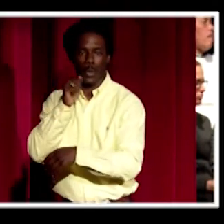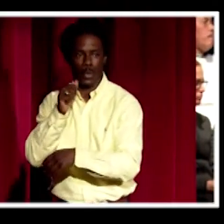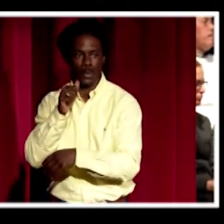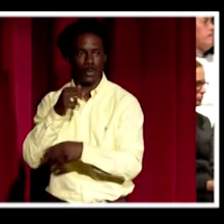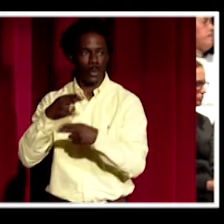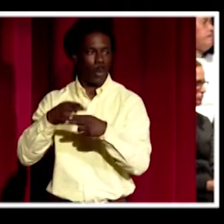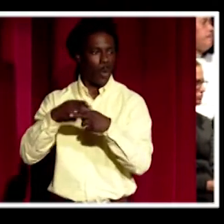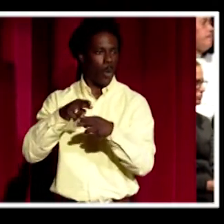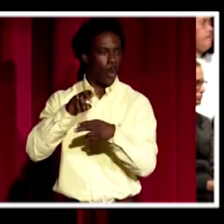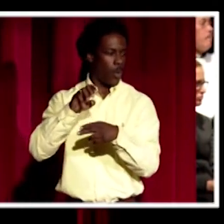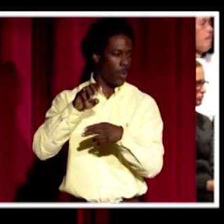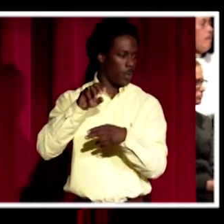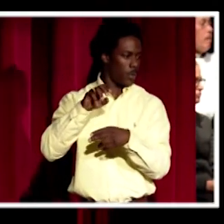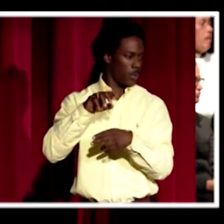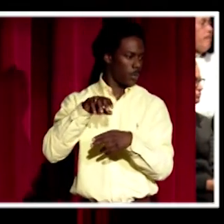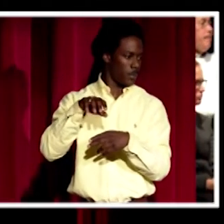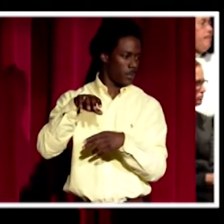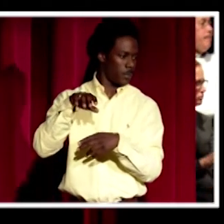Excel.